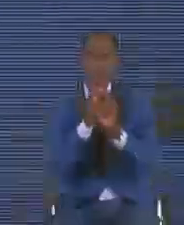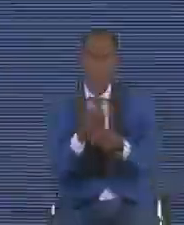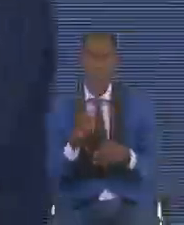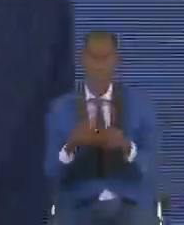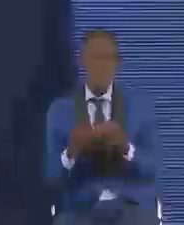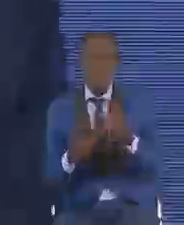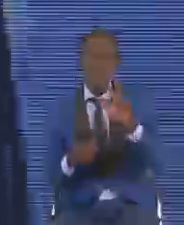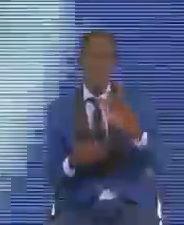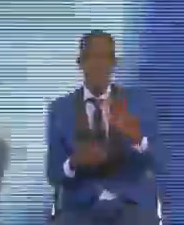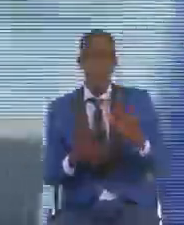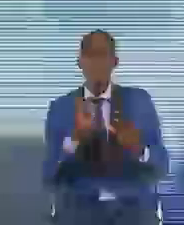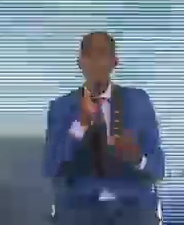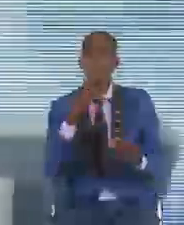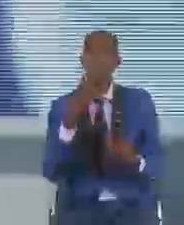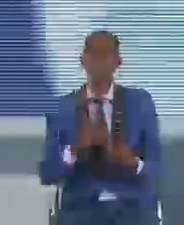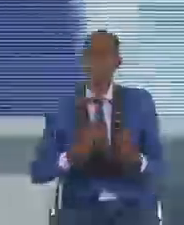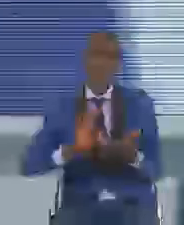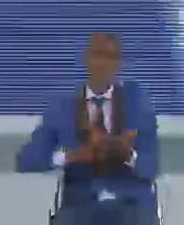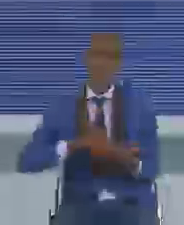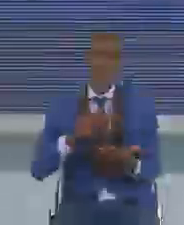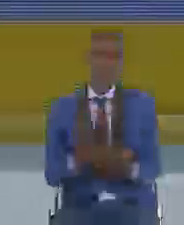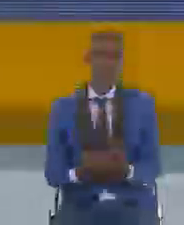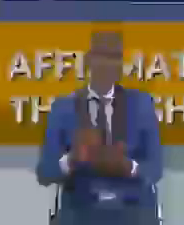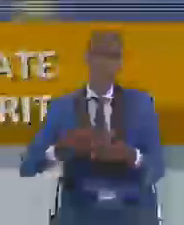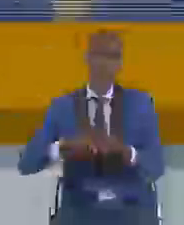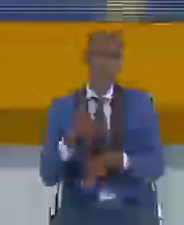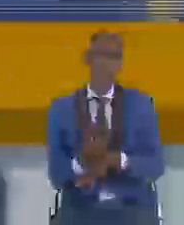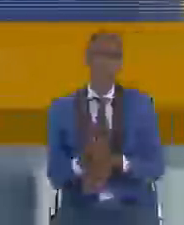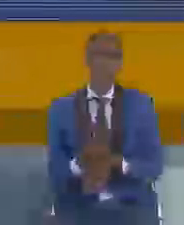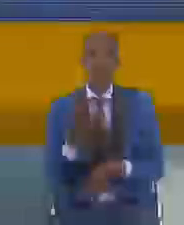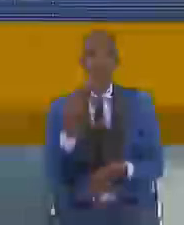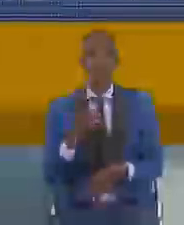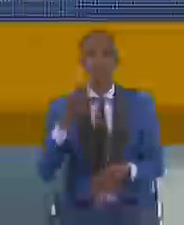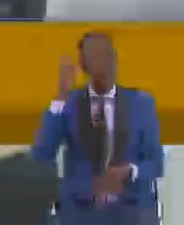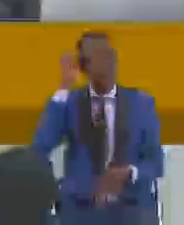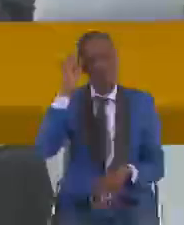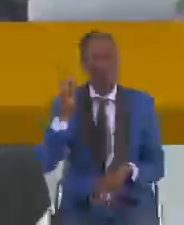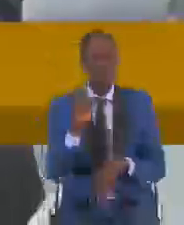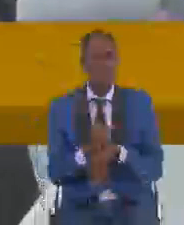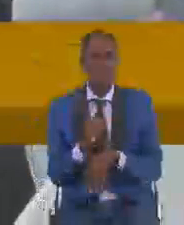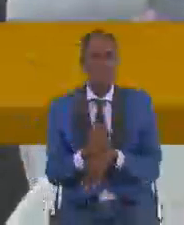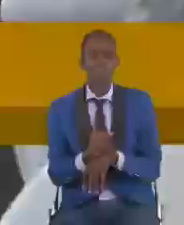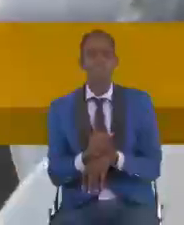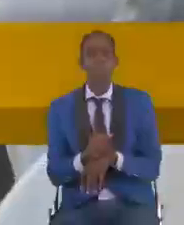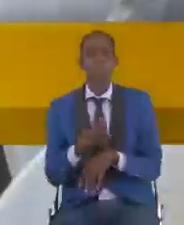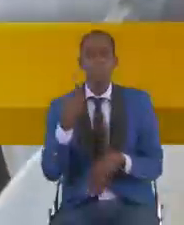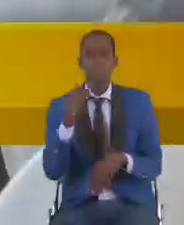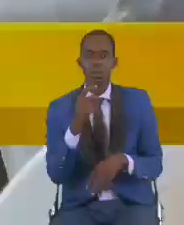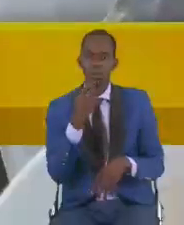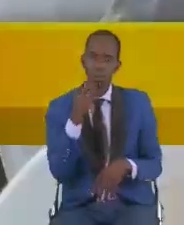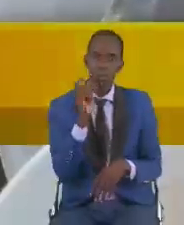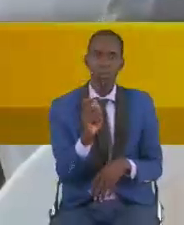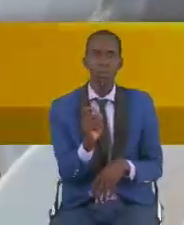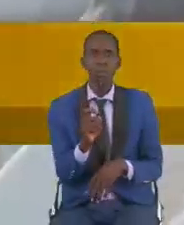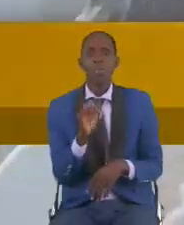the affirmation of the mandate. The mandate is the commission. The mandate is what